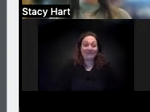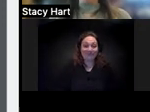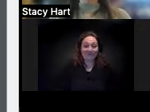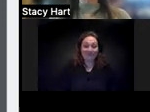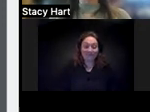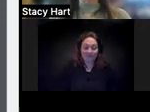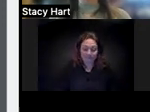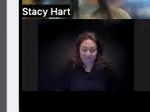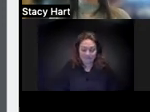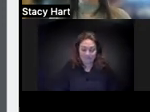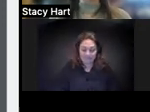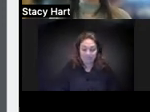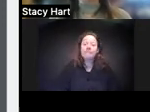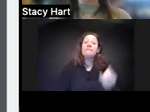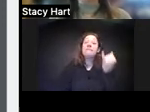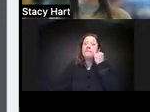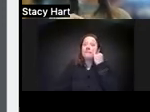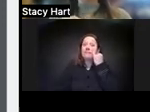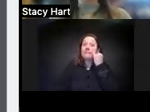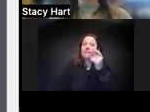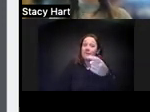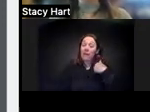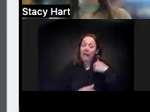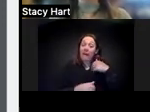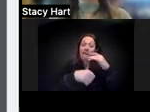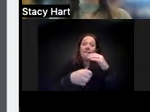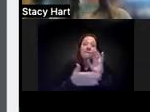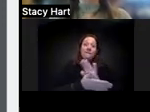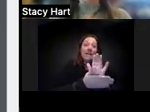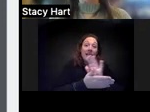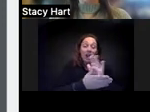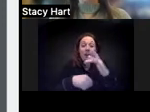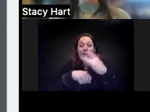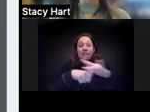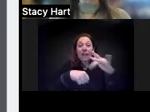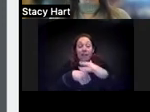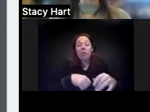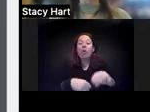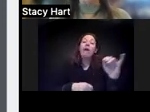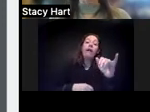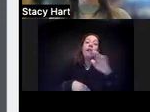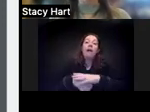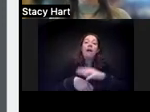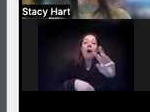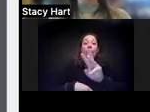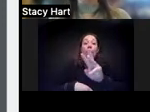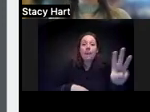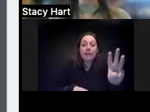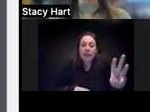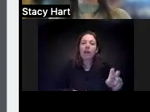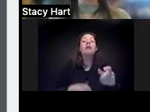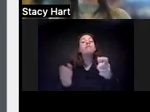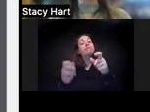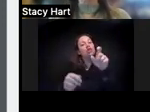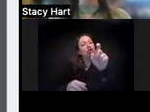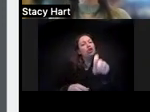If you have videos available to the public, including on your website, then they should be captioned.